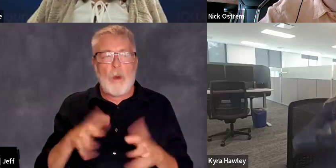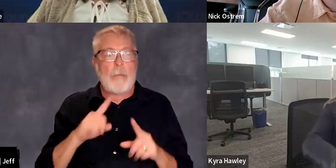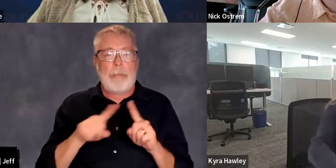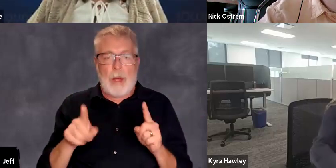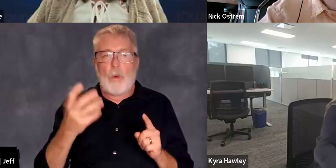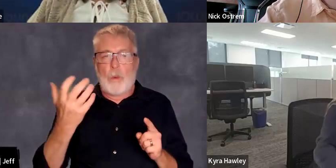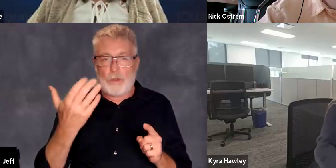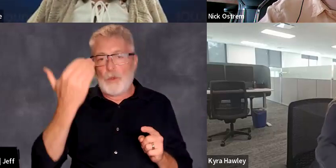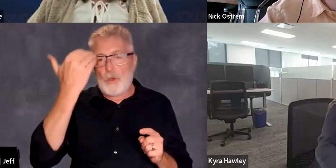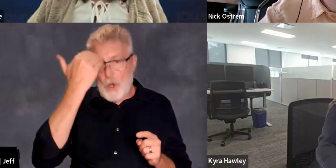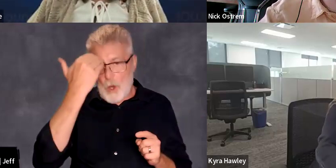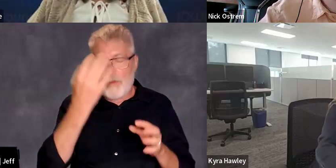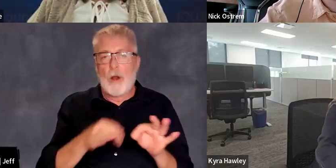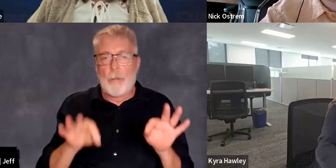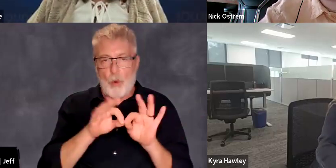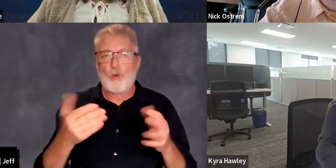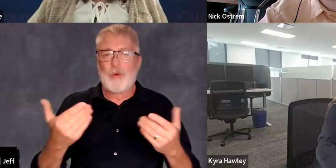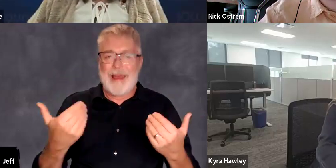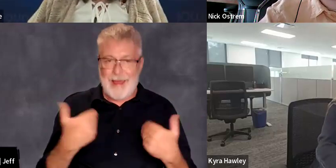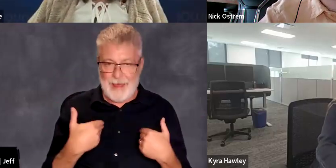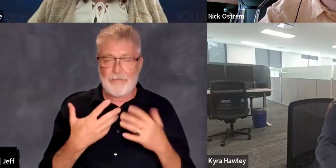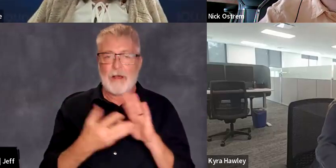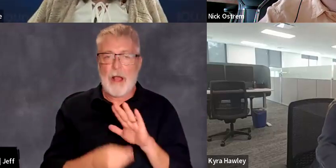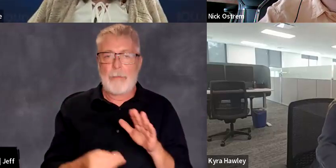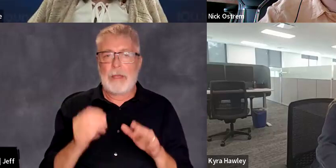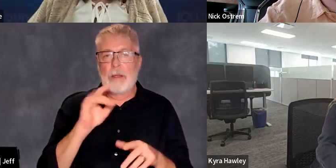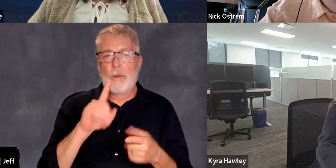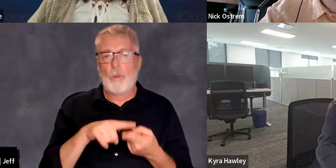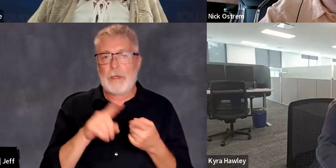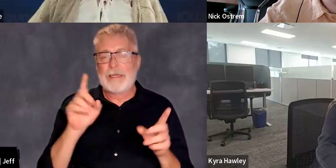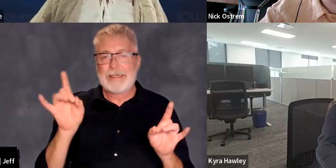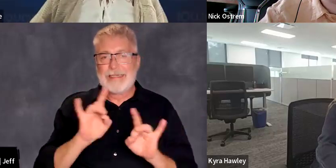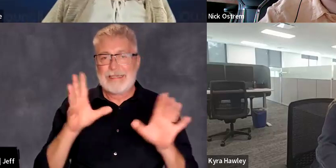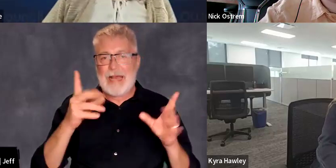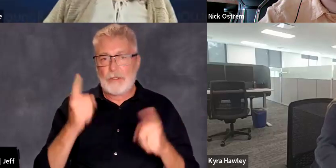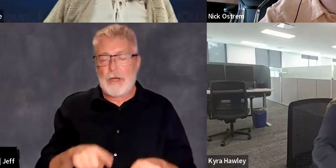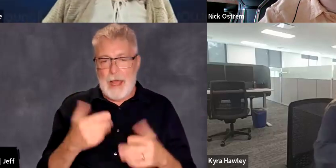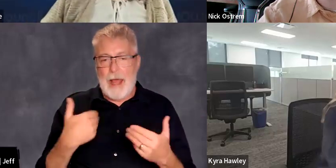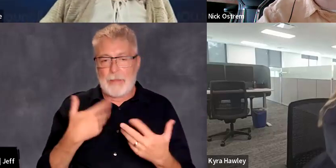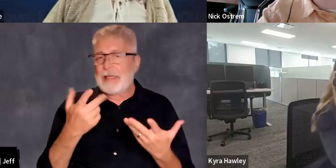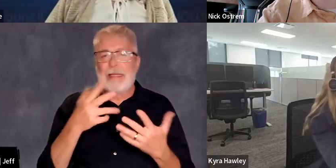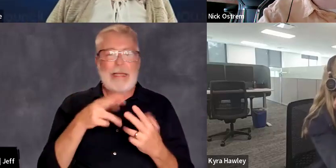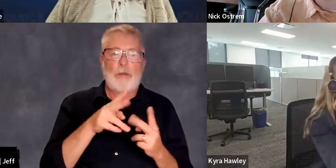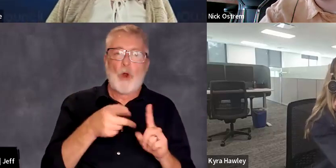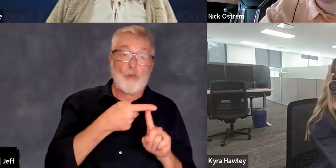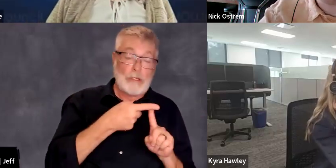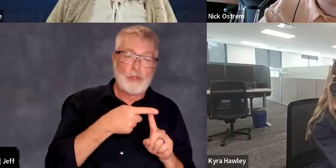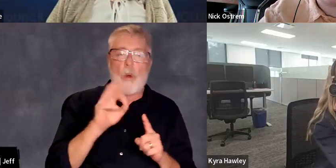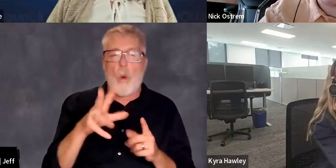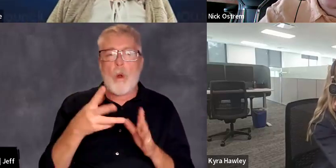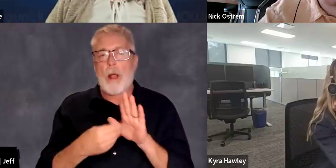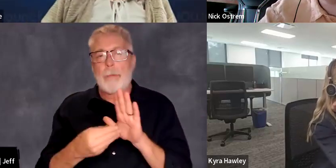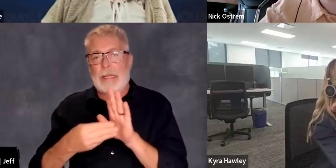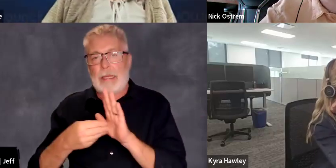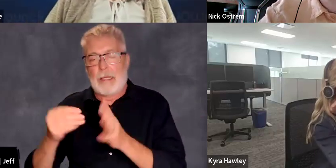know that those are important things to have when a disaster is happening. Having the originals, having the copies. And so we've broken them